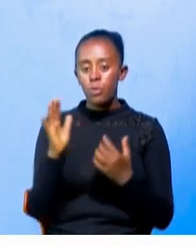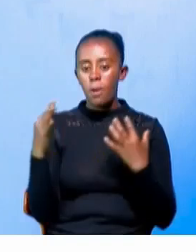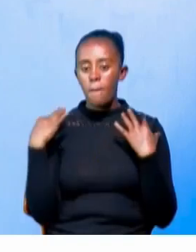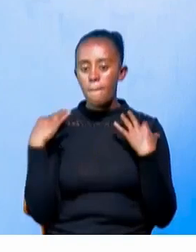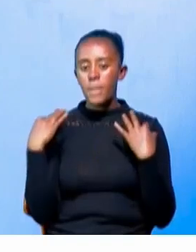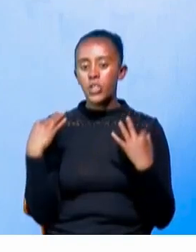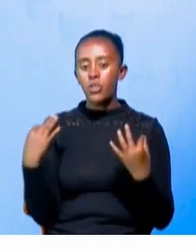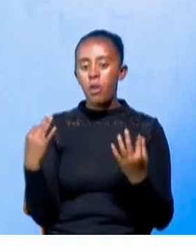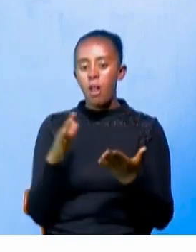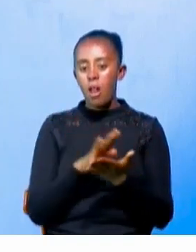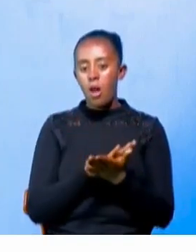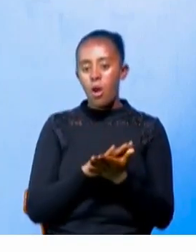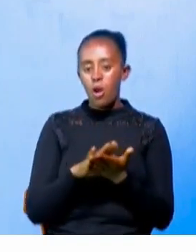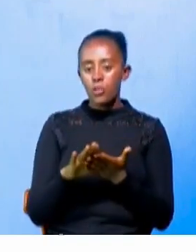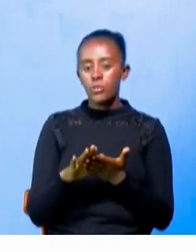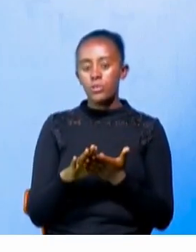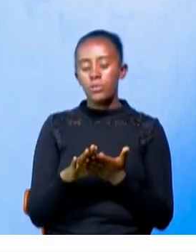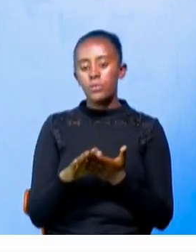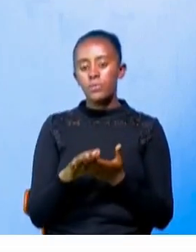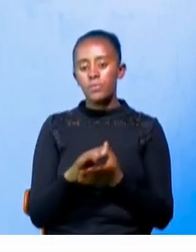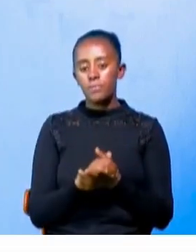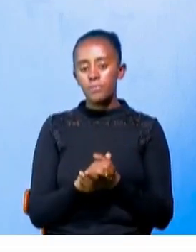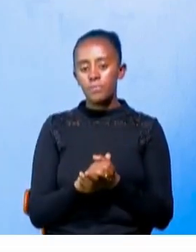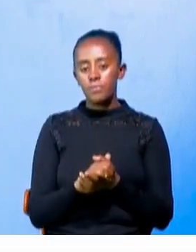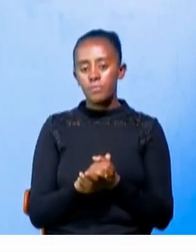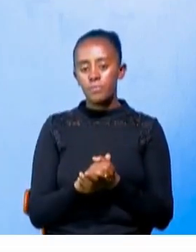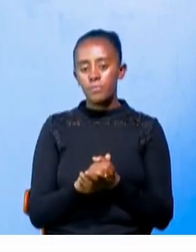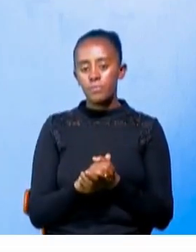personal hygiene?